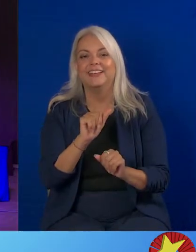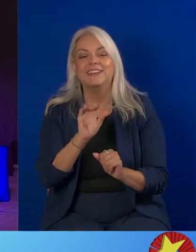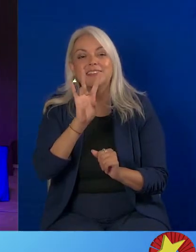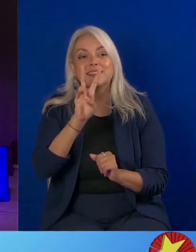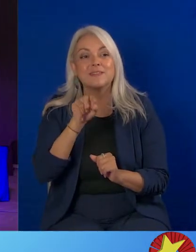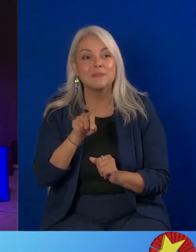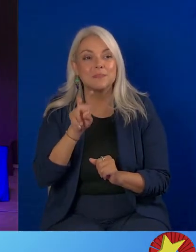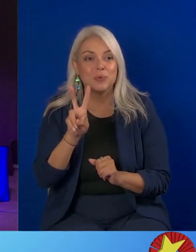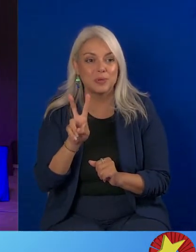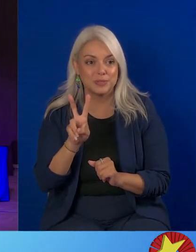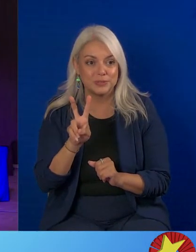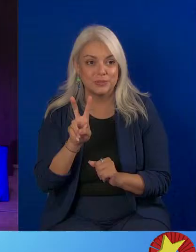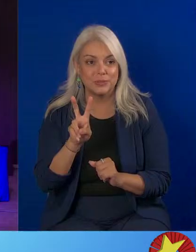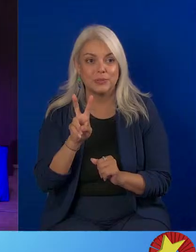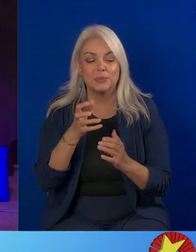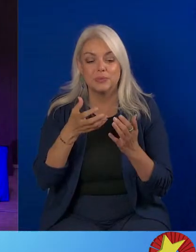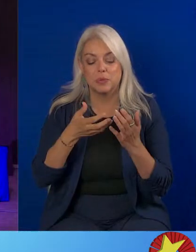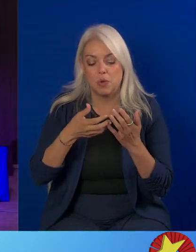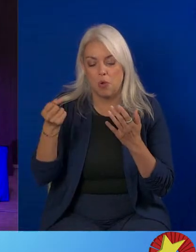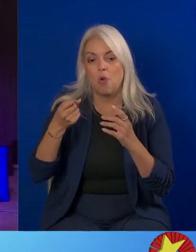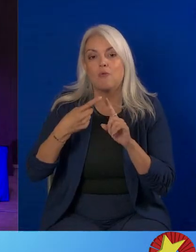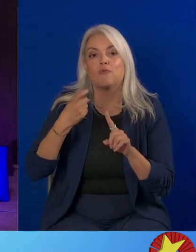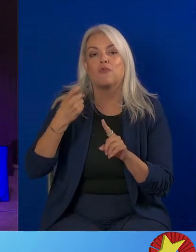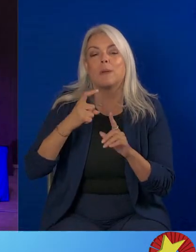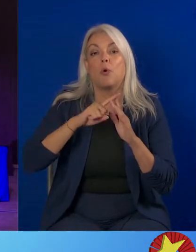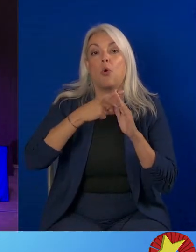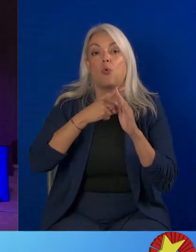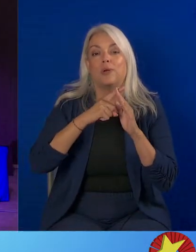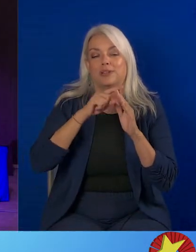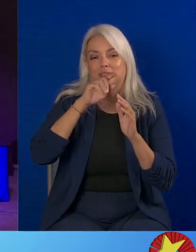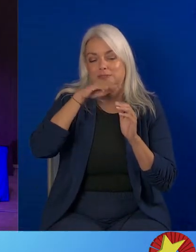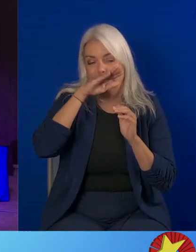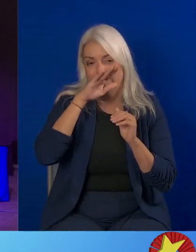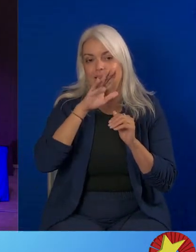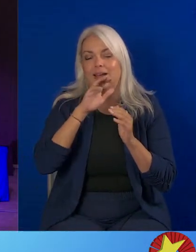7.2 was removed from the original consent agenda